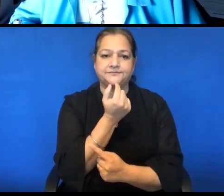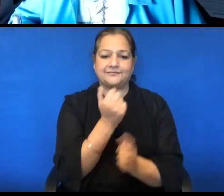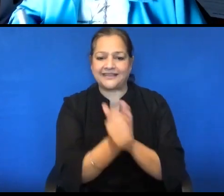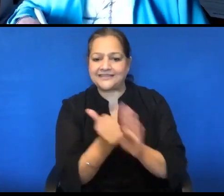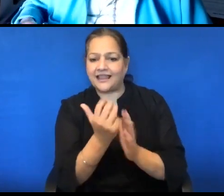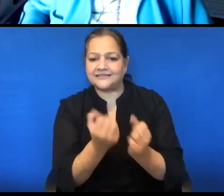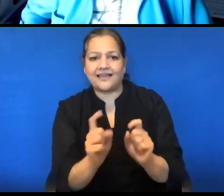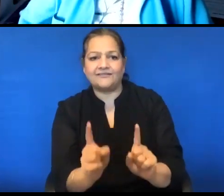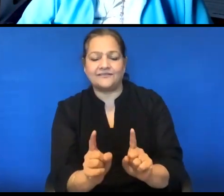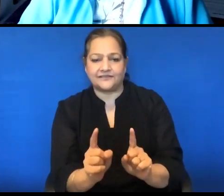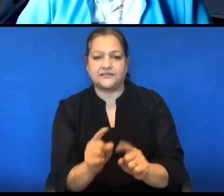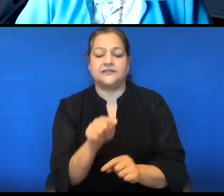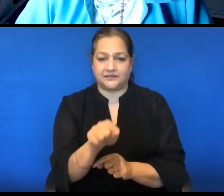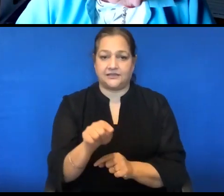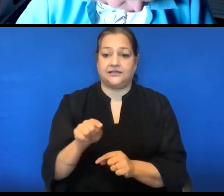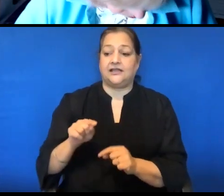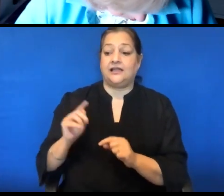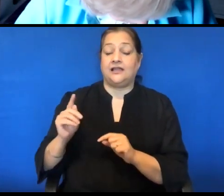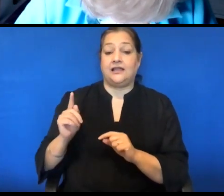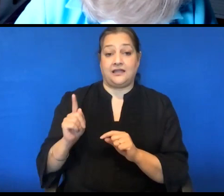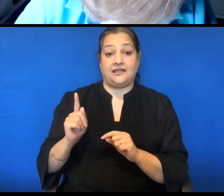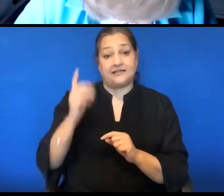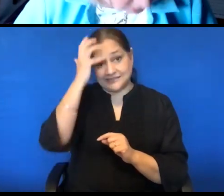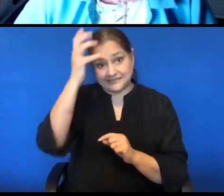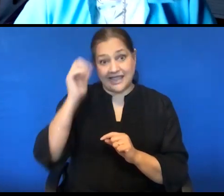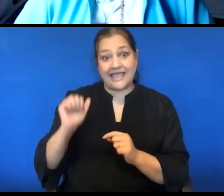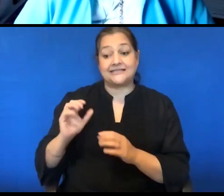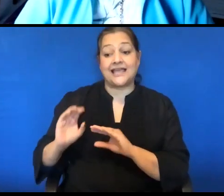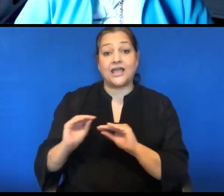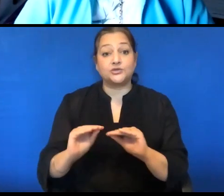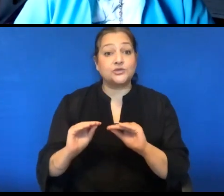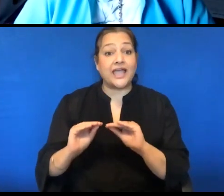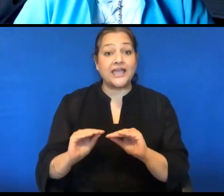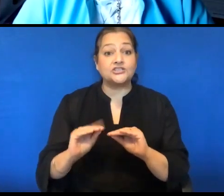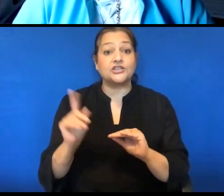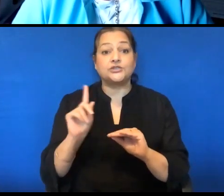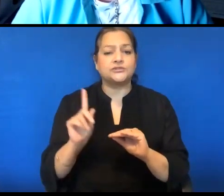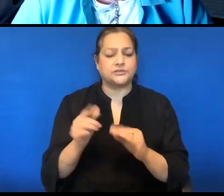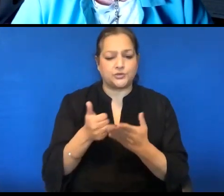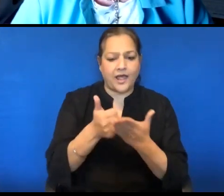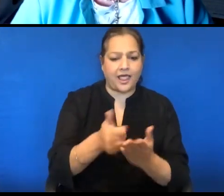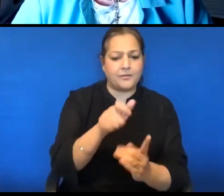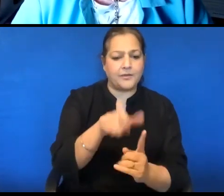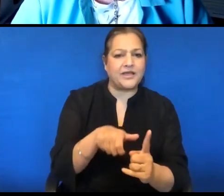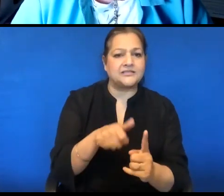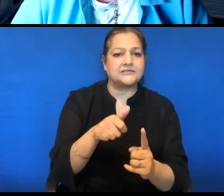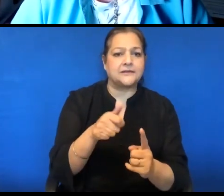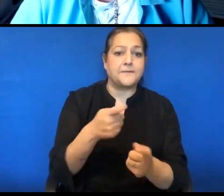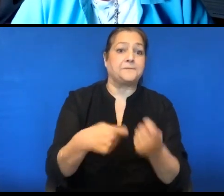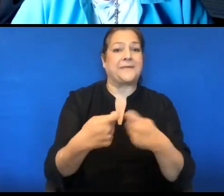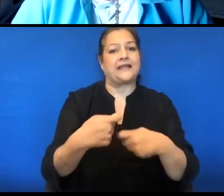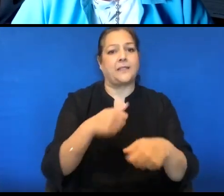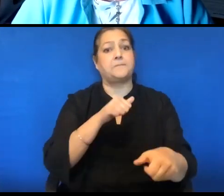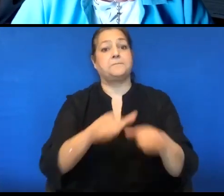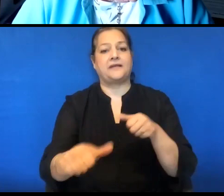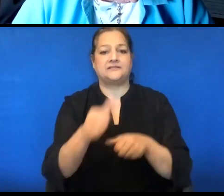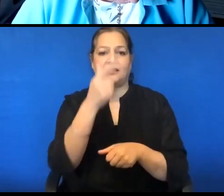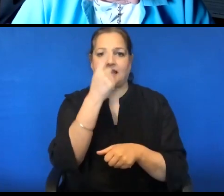education provided by the state as helping the individual be the best they possibly can, no matter their